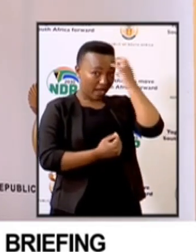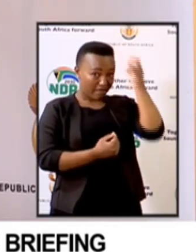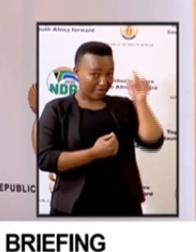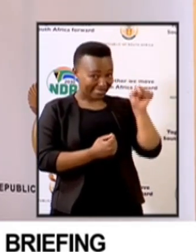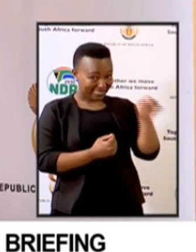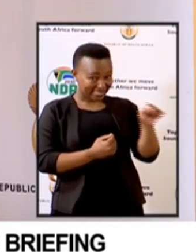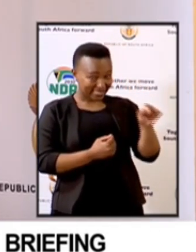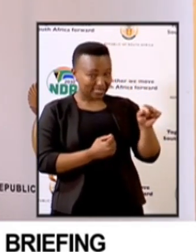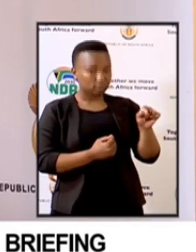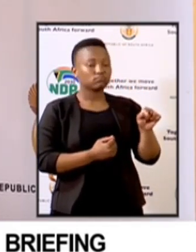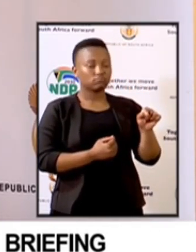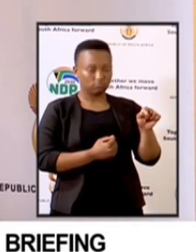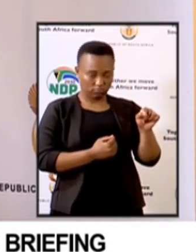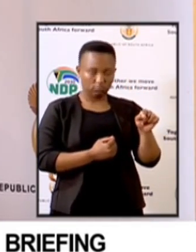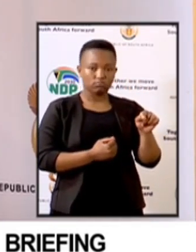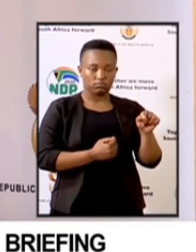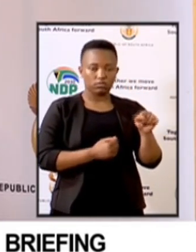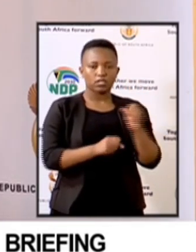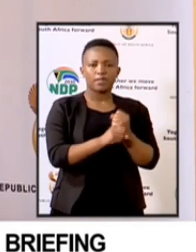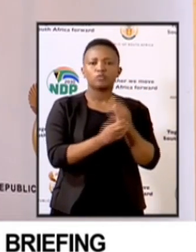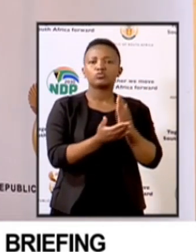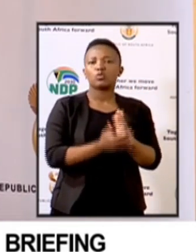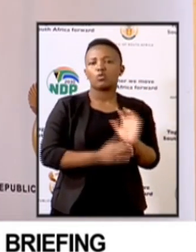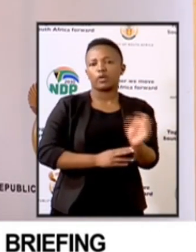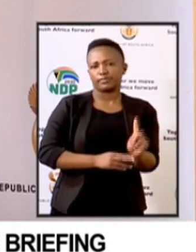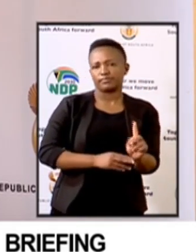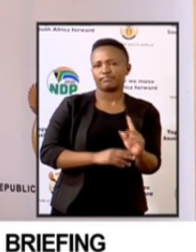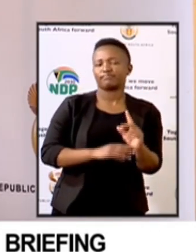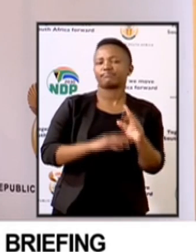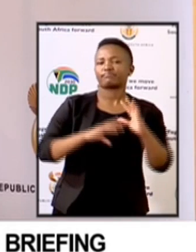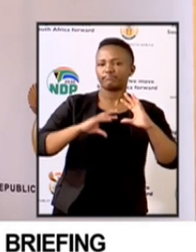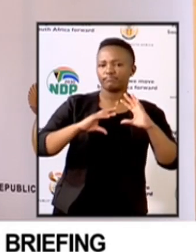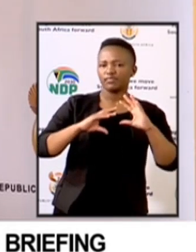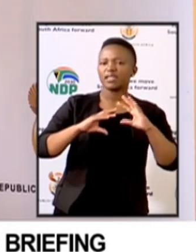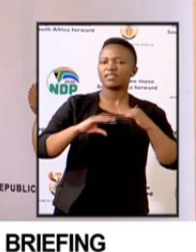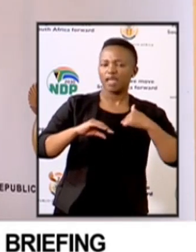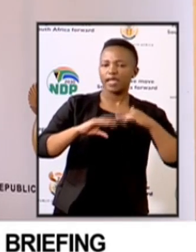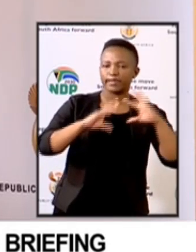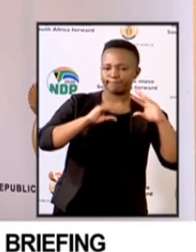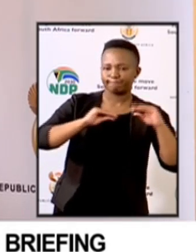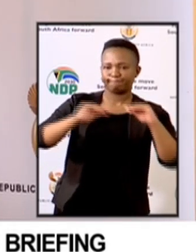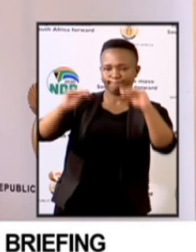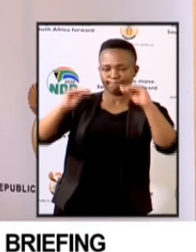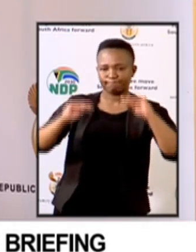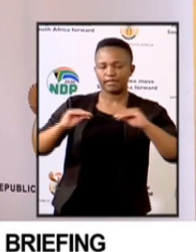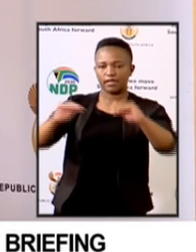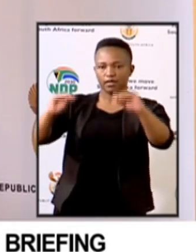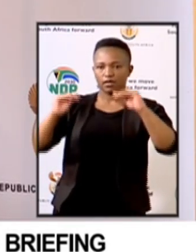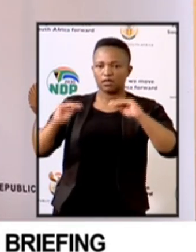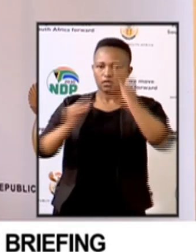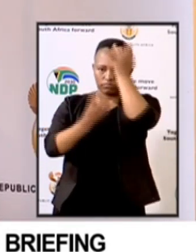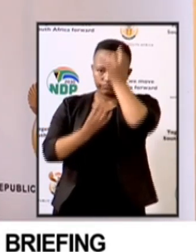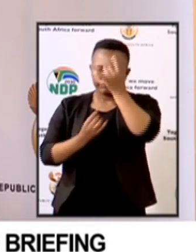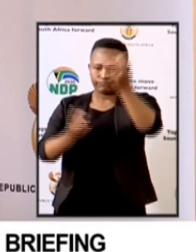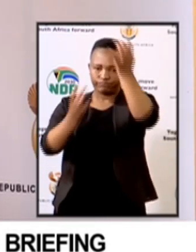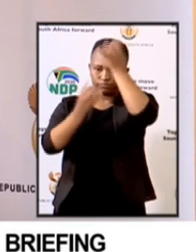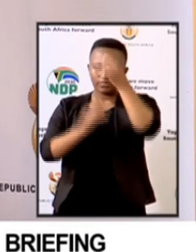things, to ensure that they spread the correct